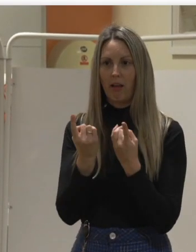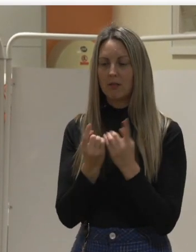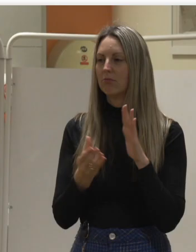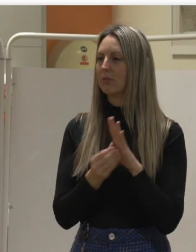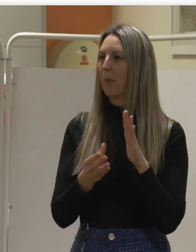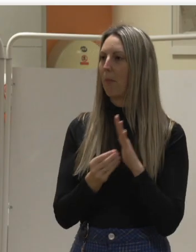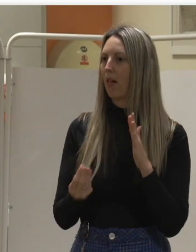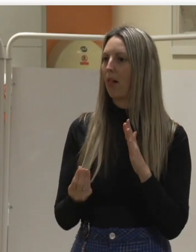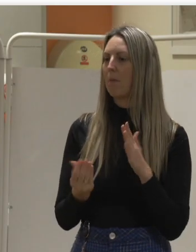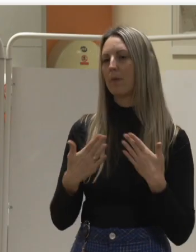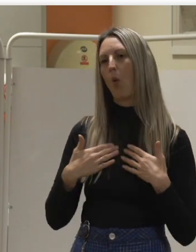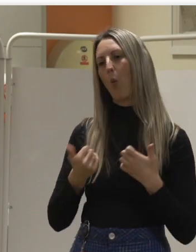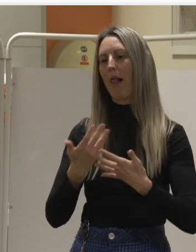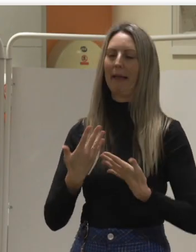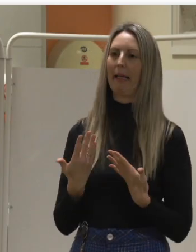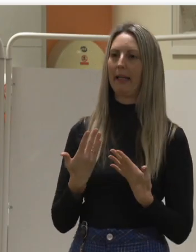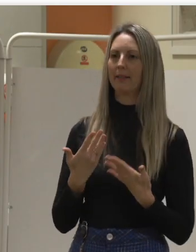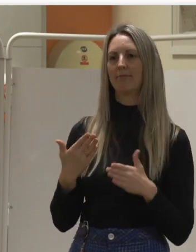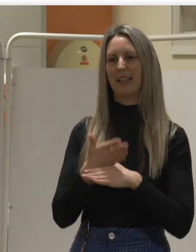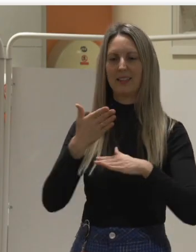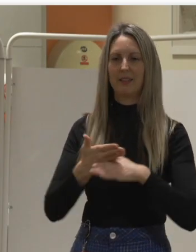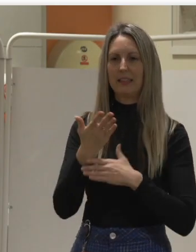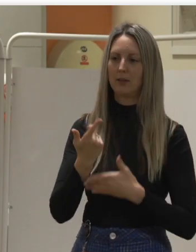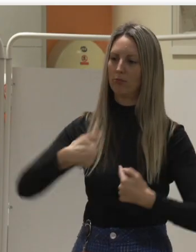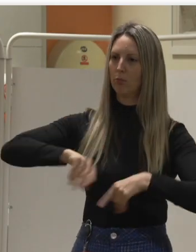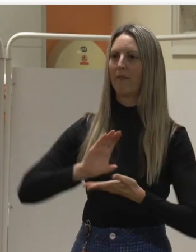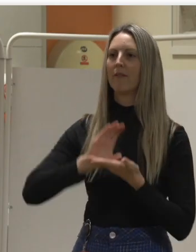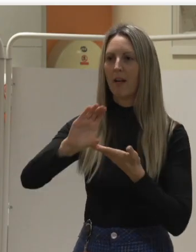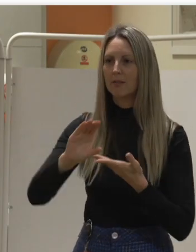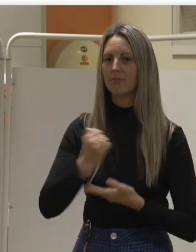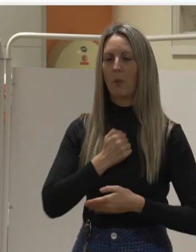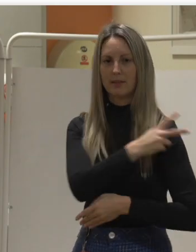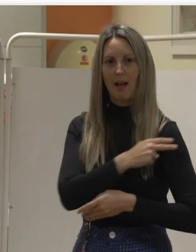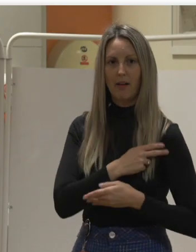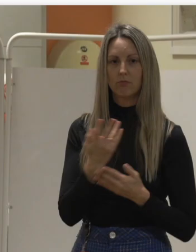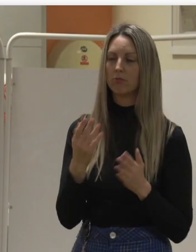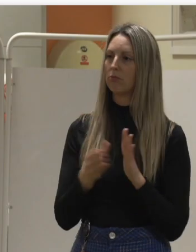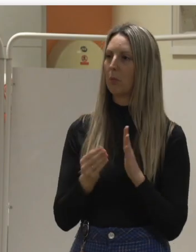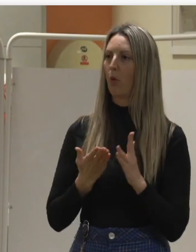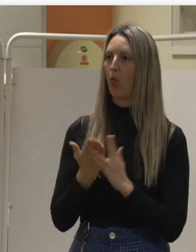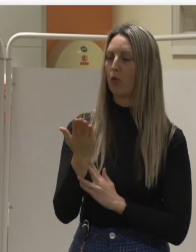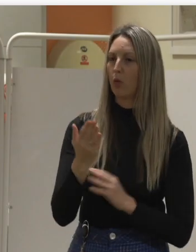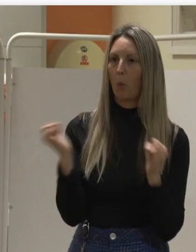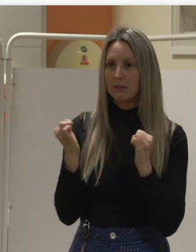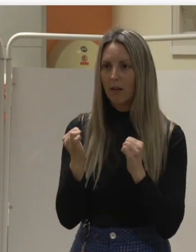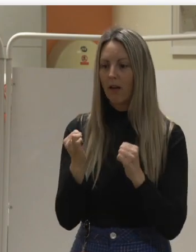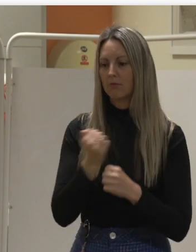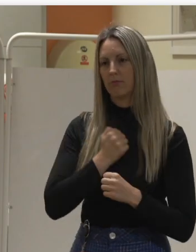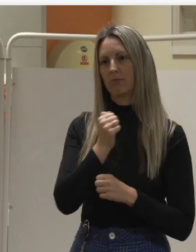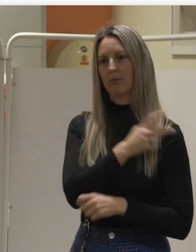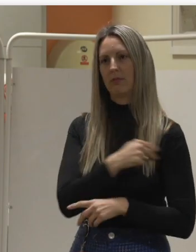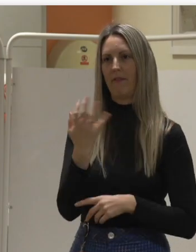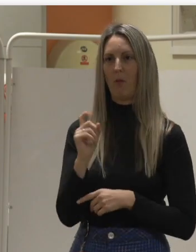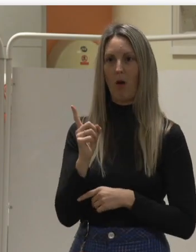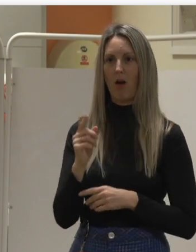fund lots of wellbeing activities. Throughout winter, all of our staff can have access to free tea and coffee,